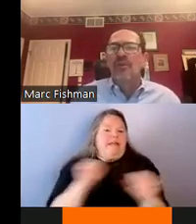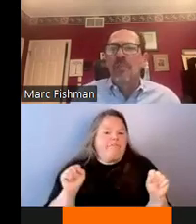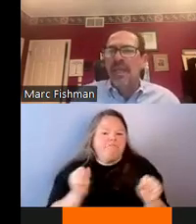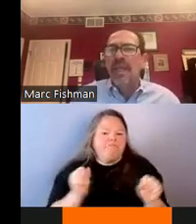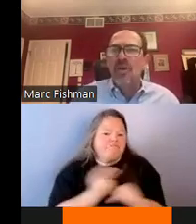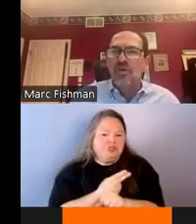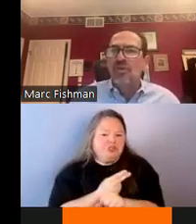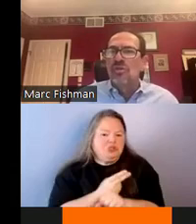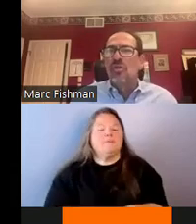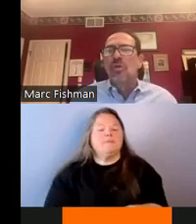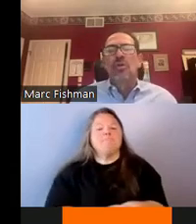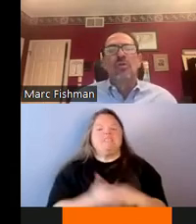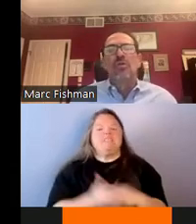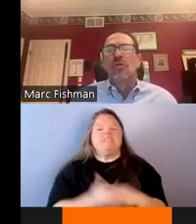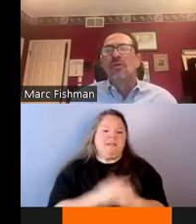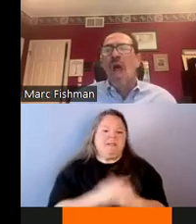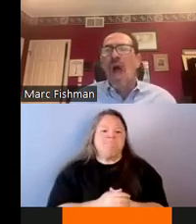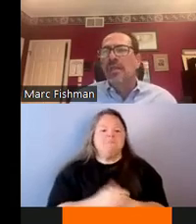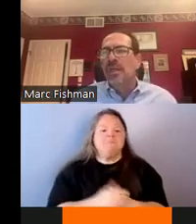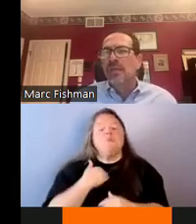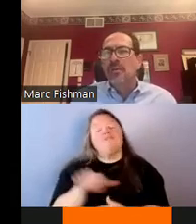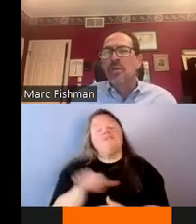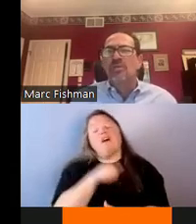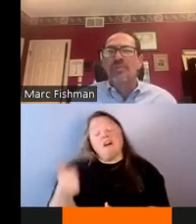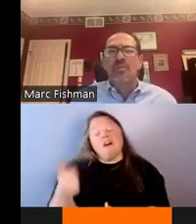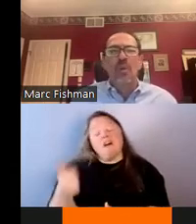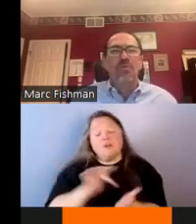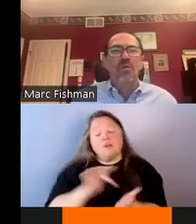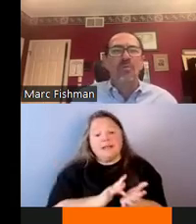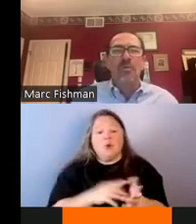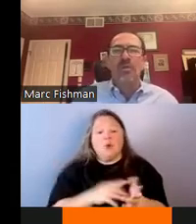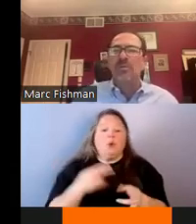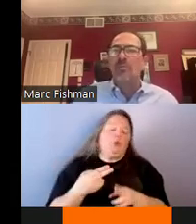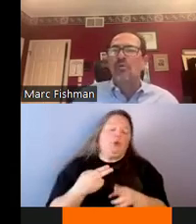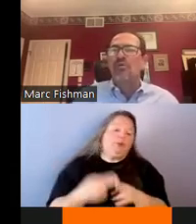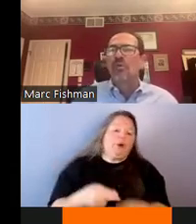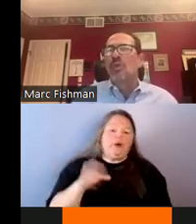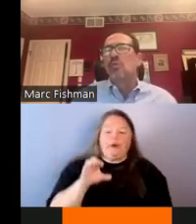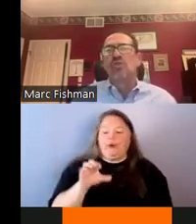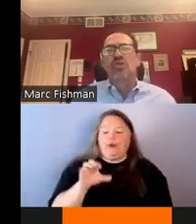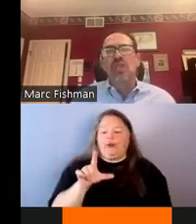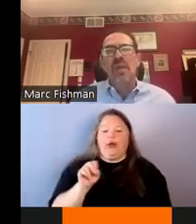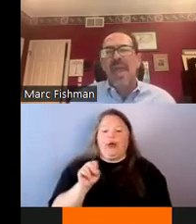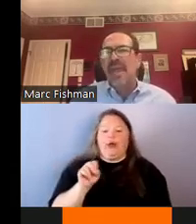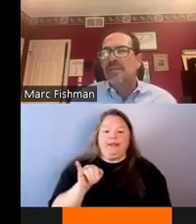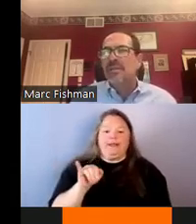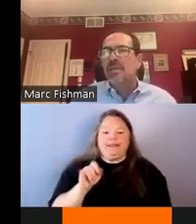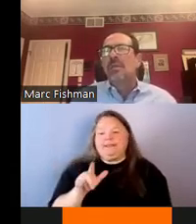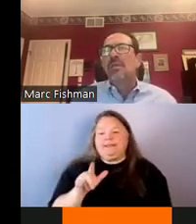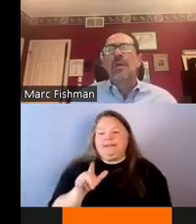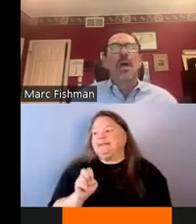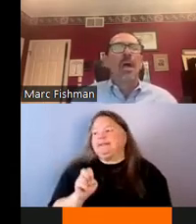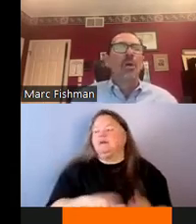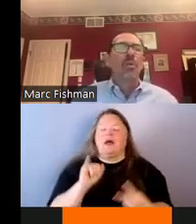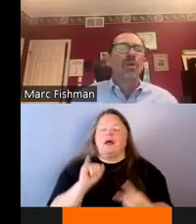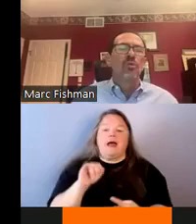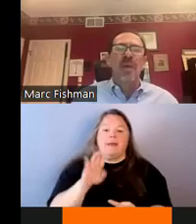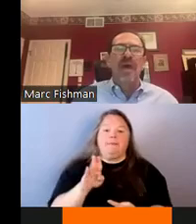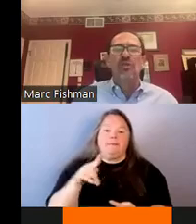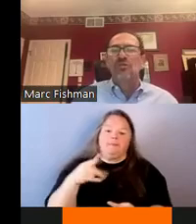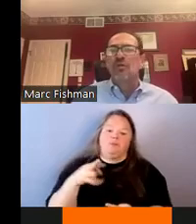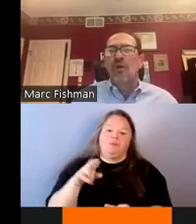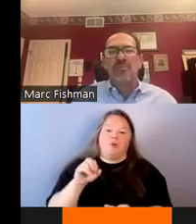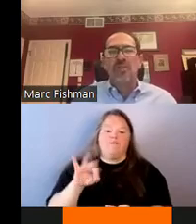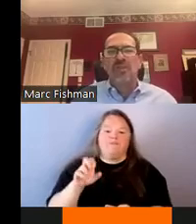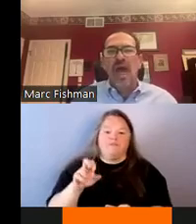ancillary comfort medications. You've heard of clonidine. We use ibuprofen, Motrin. We use sleep aids. We